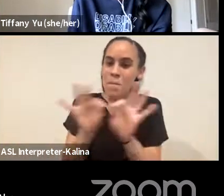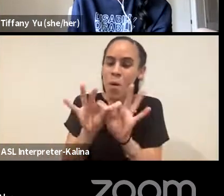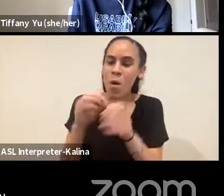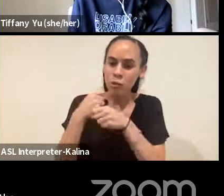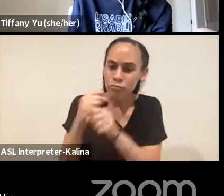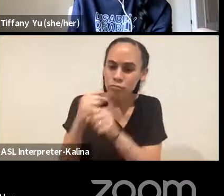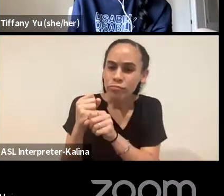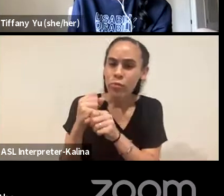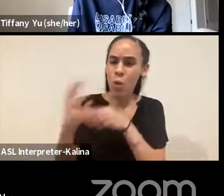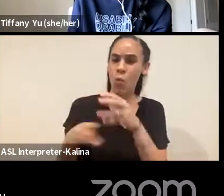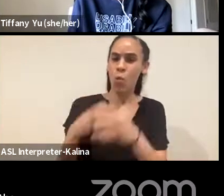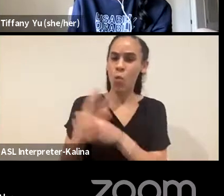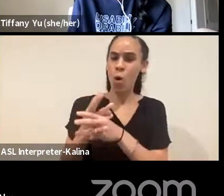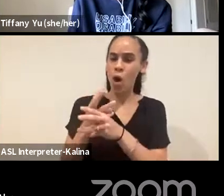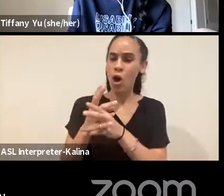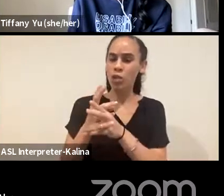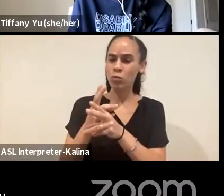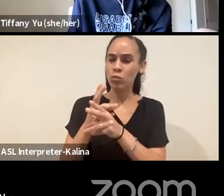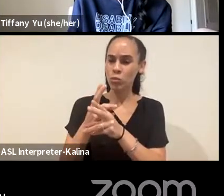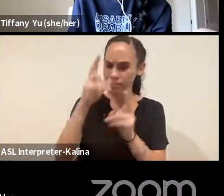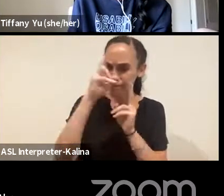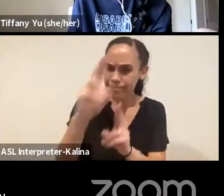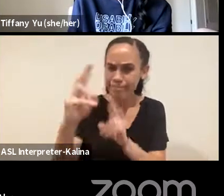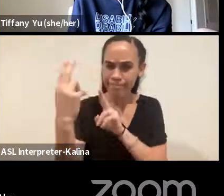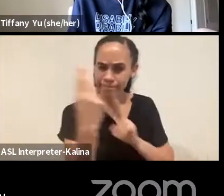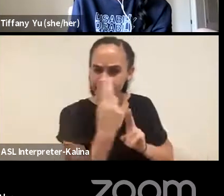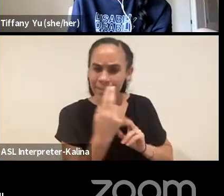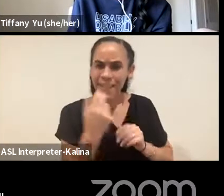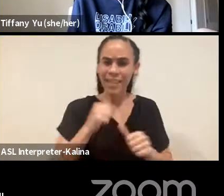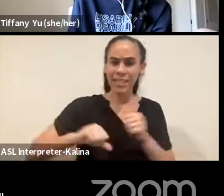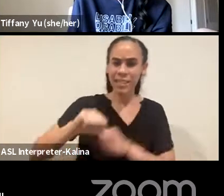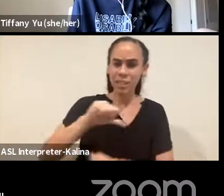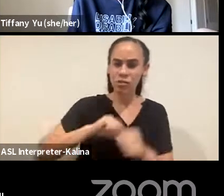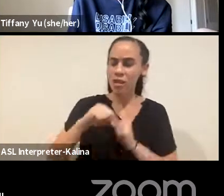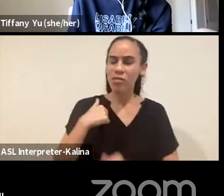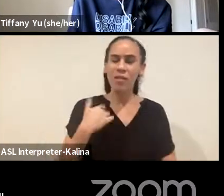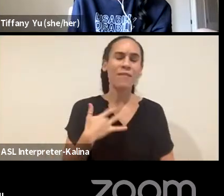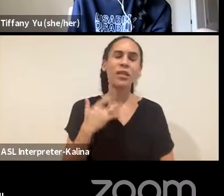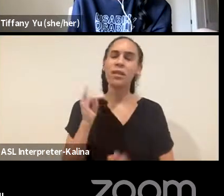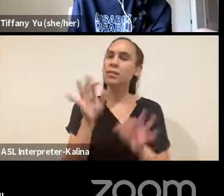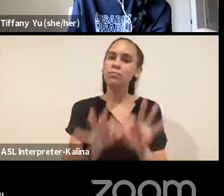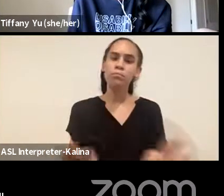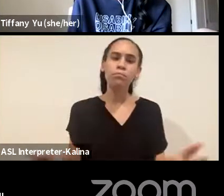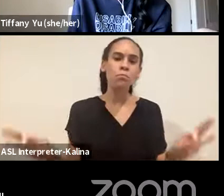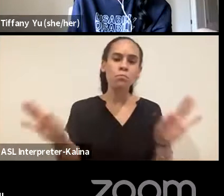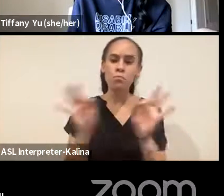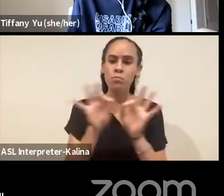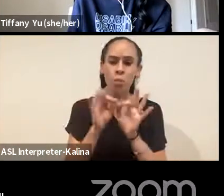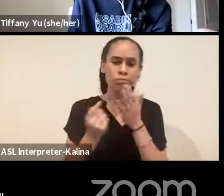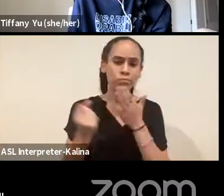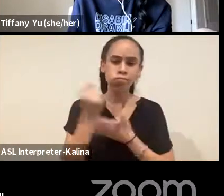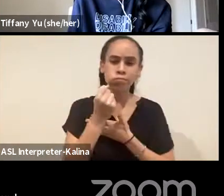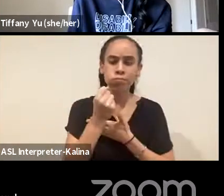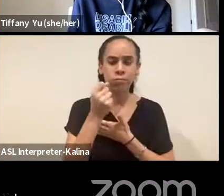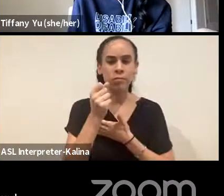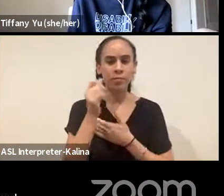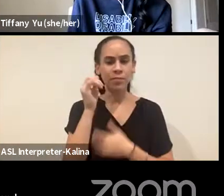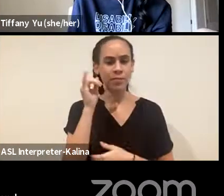world where we can all honor each other. I think that is so important and really stands out to me as it relates to what